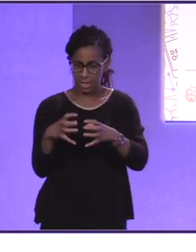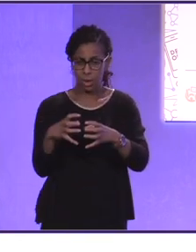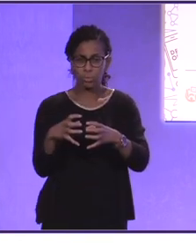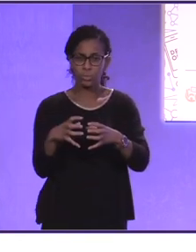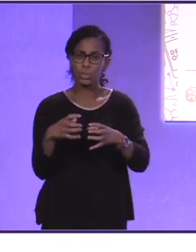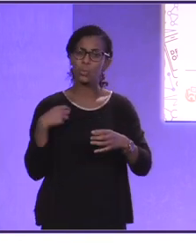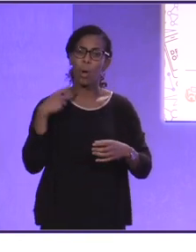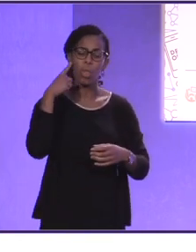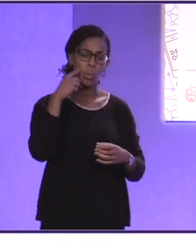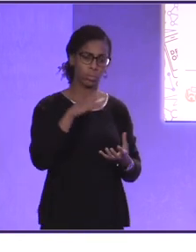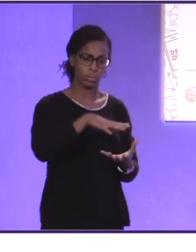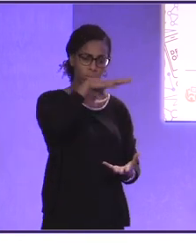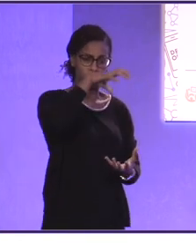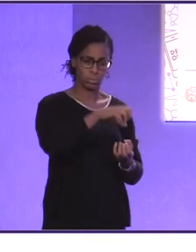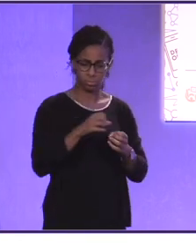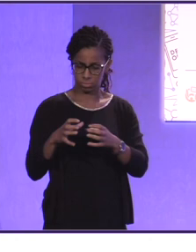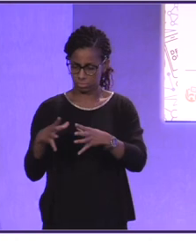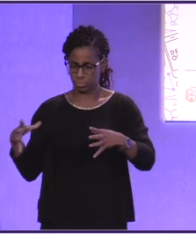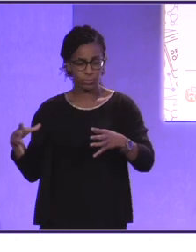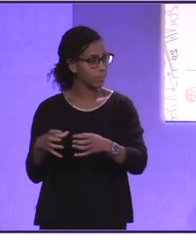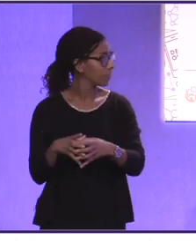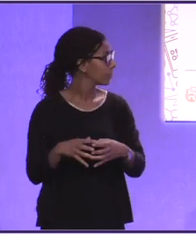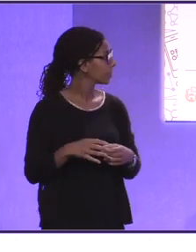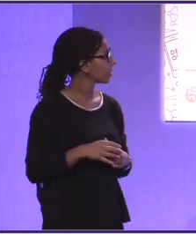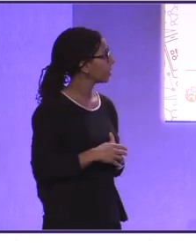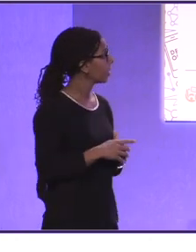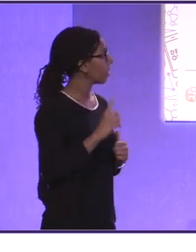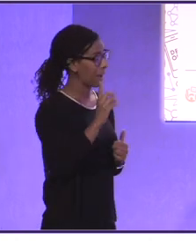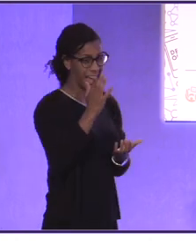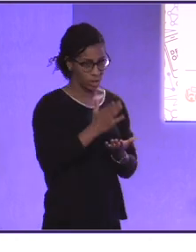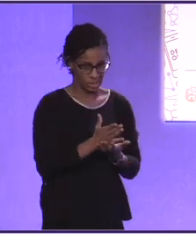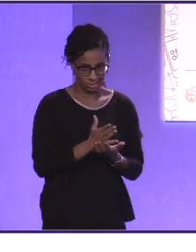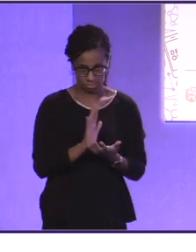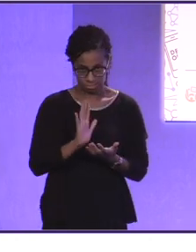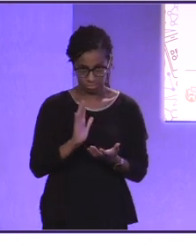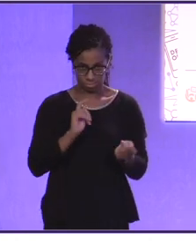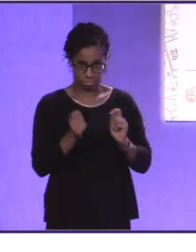You get the gist, scale in and out, scale up or no. But it was more like this.